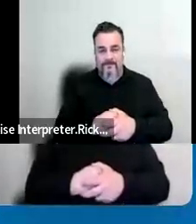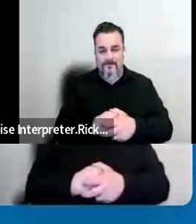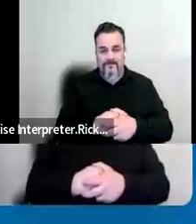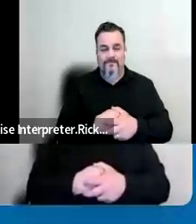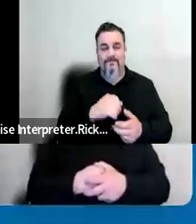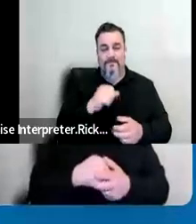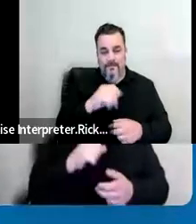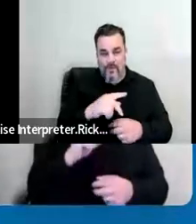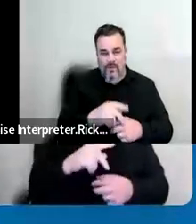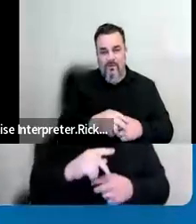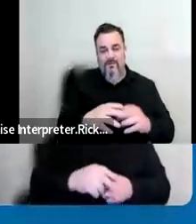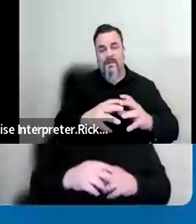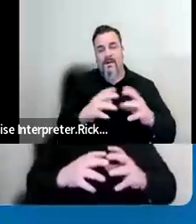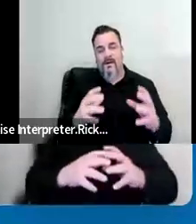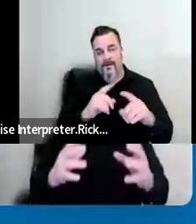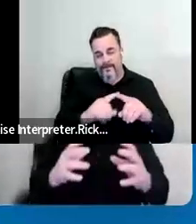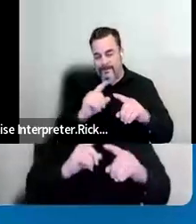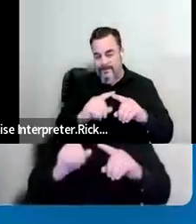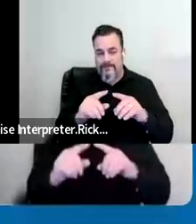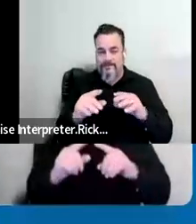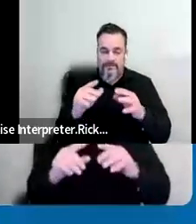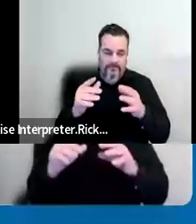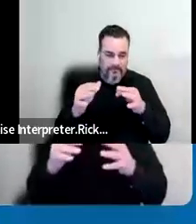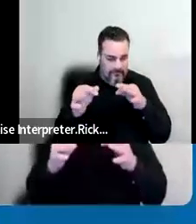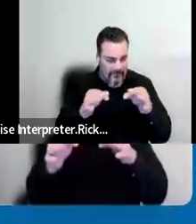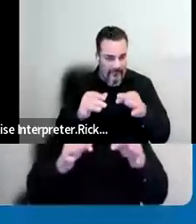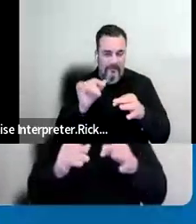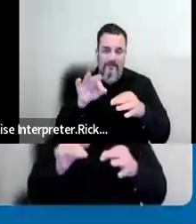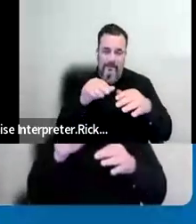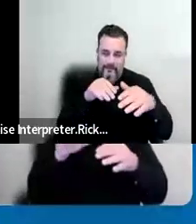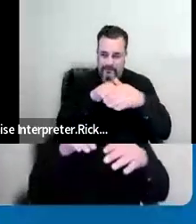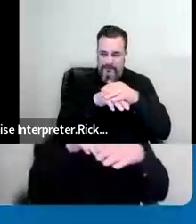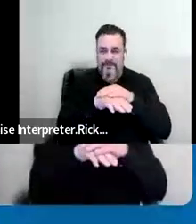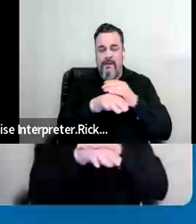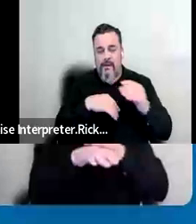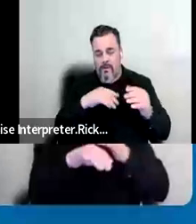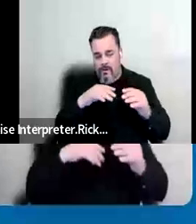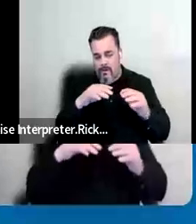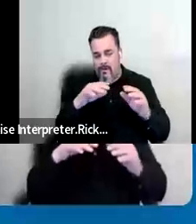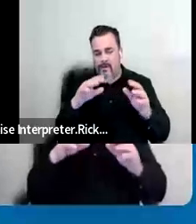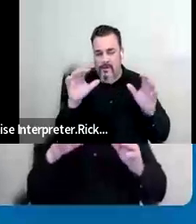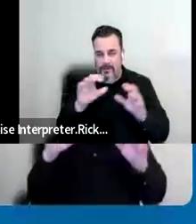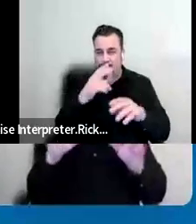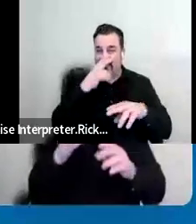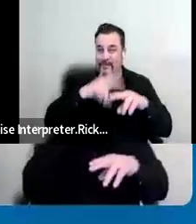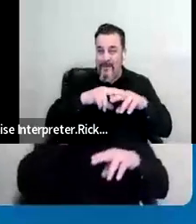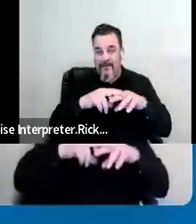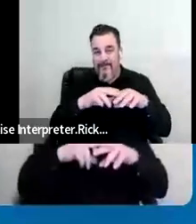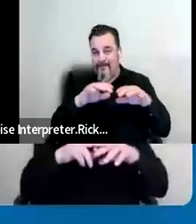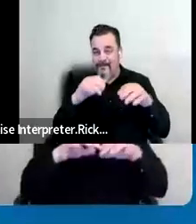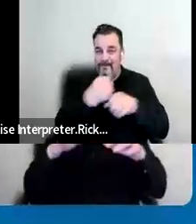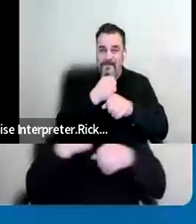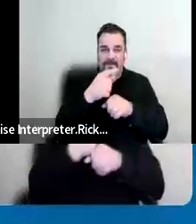Okay. There's a lot of different definitions of accessibility. And I was going to do a fun activity to have you write your